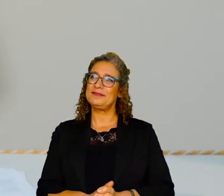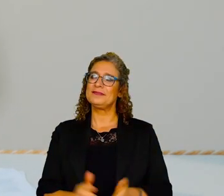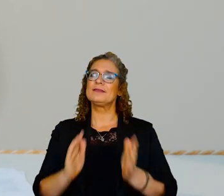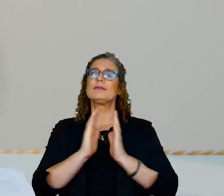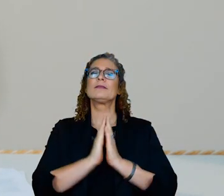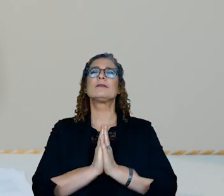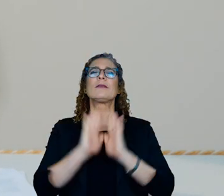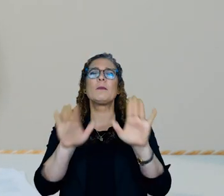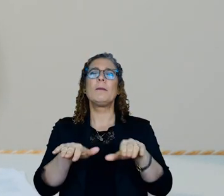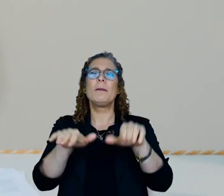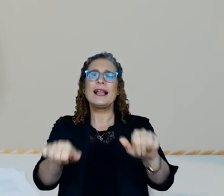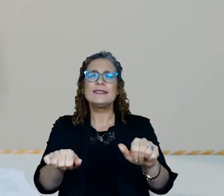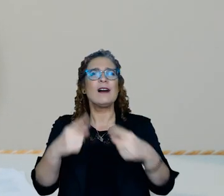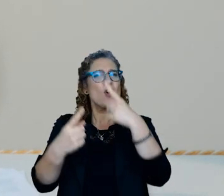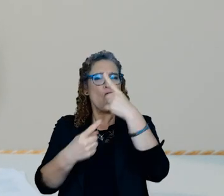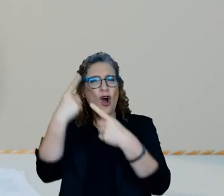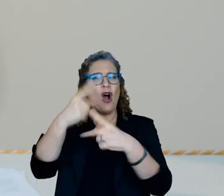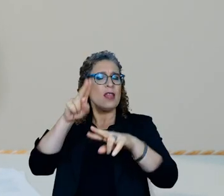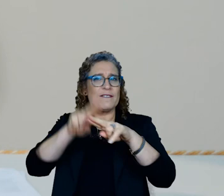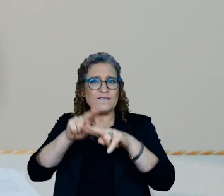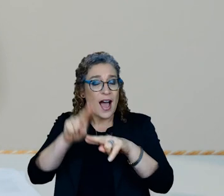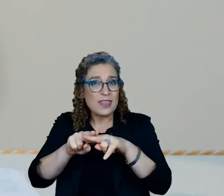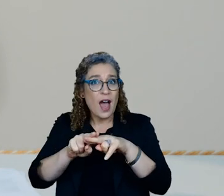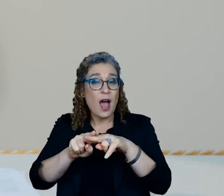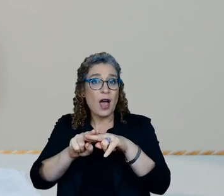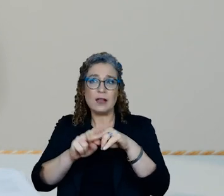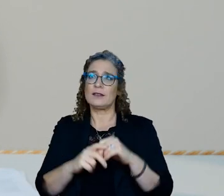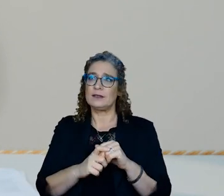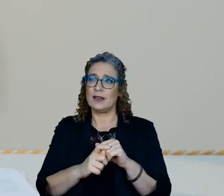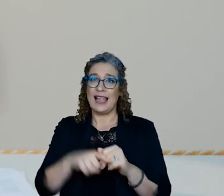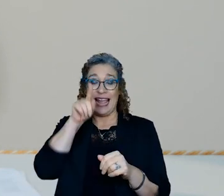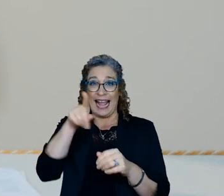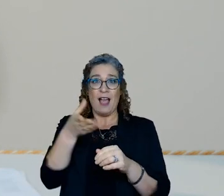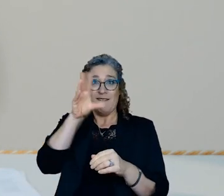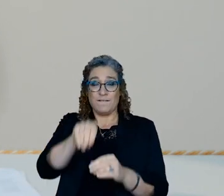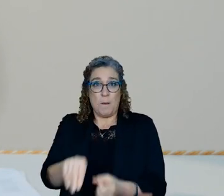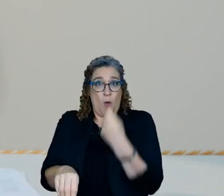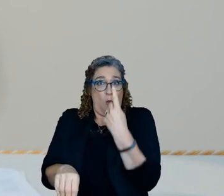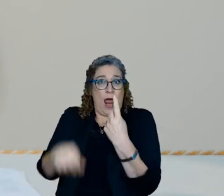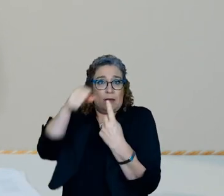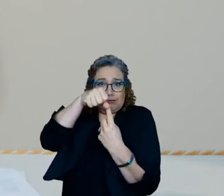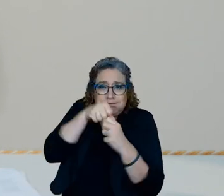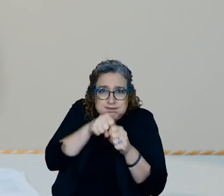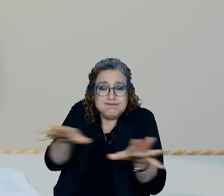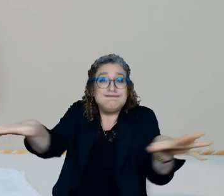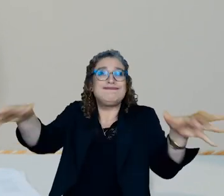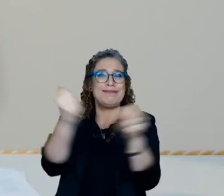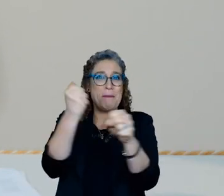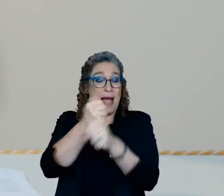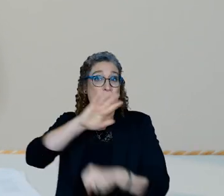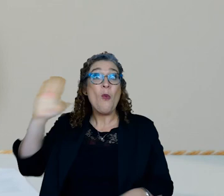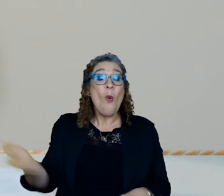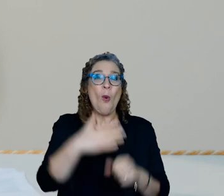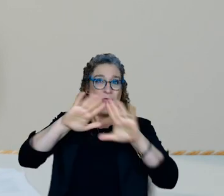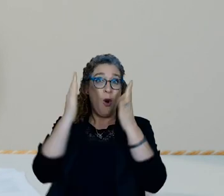May the blessing of God the Father, who made from one every nation that occupies